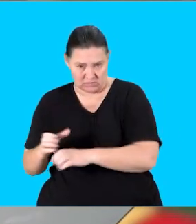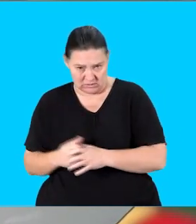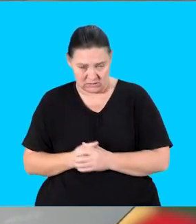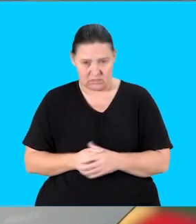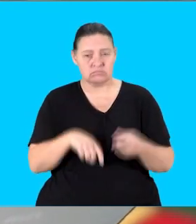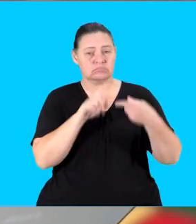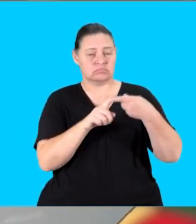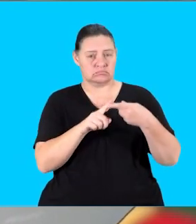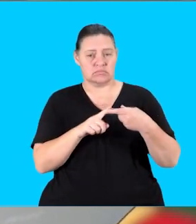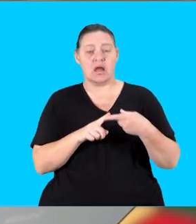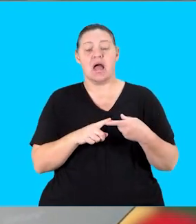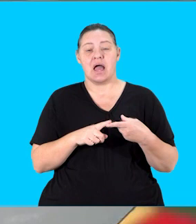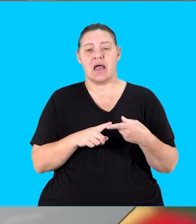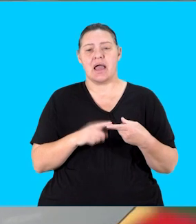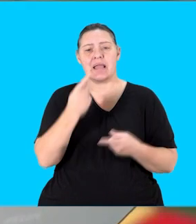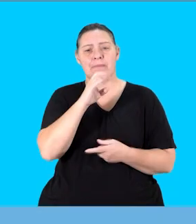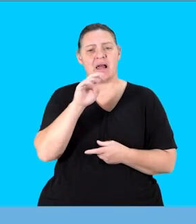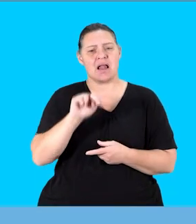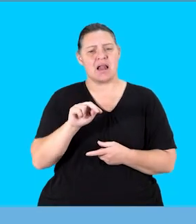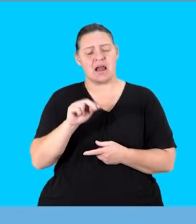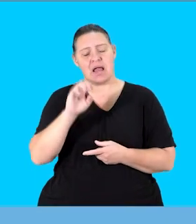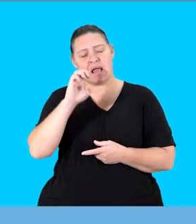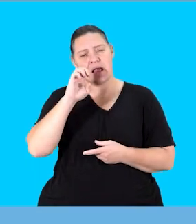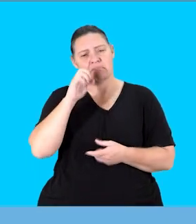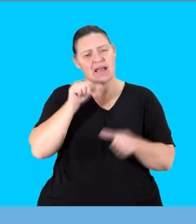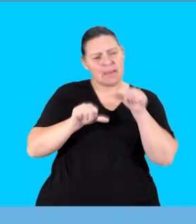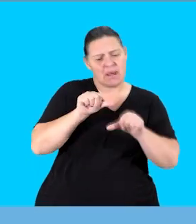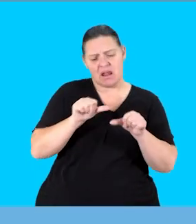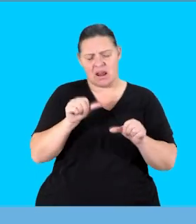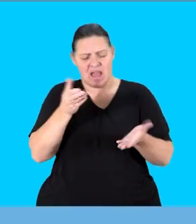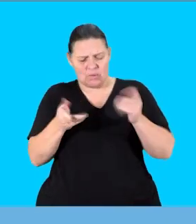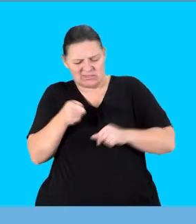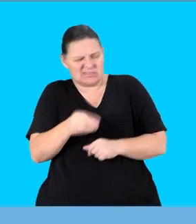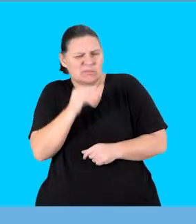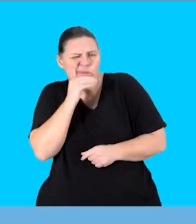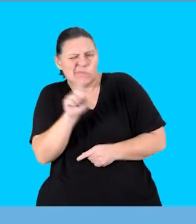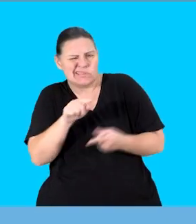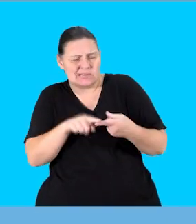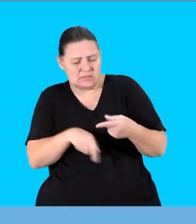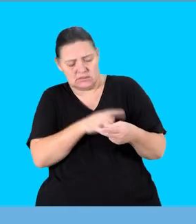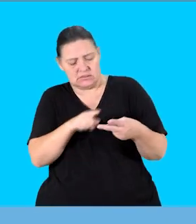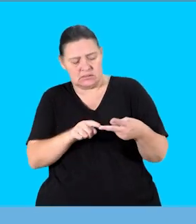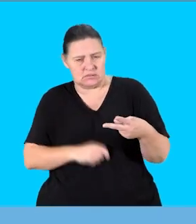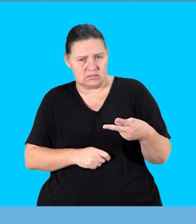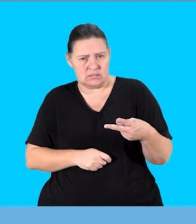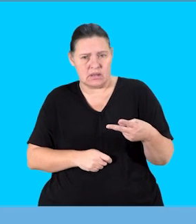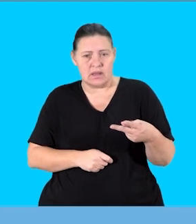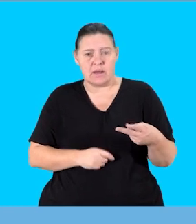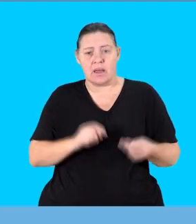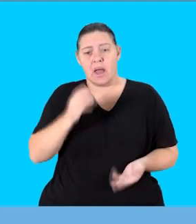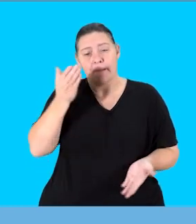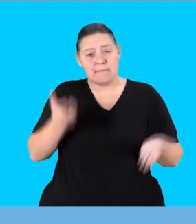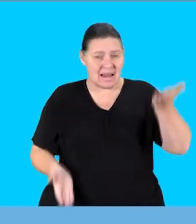we are going to be looking at chemical equations, what chemical equations are and what do they entail. We're also going to be looking at the rules